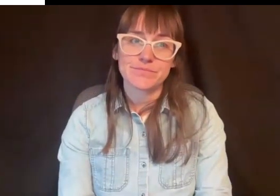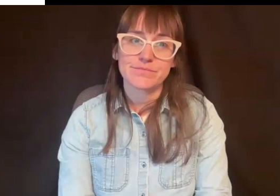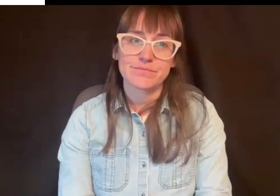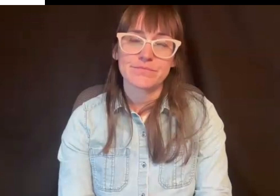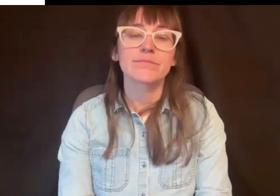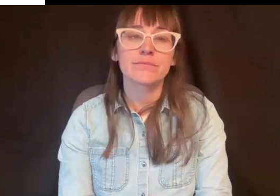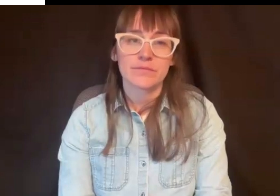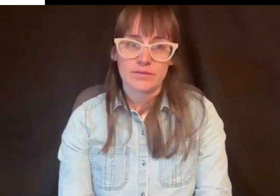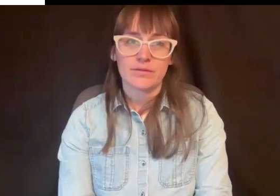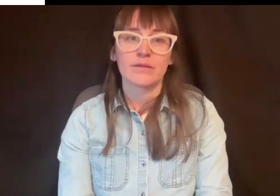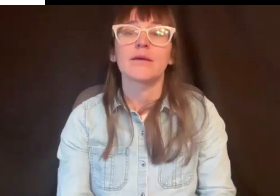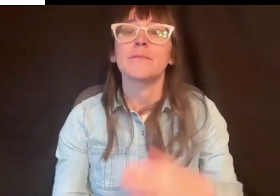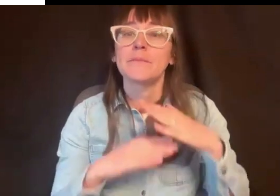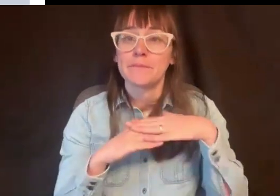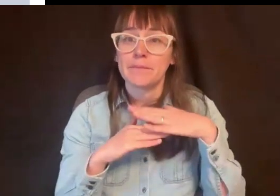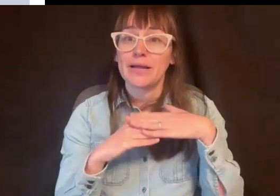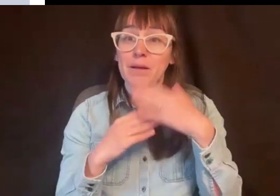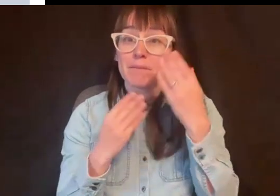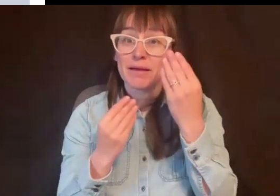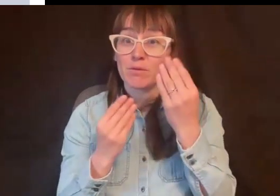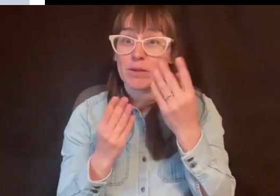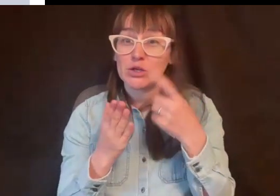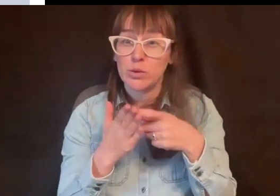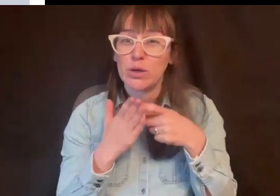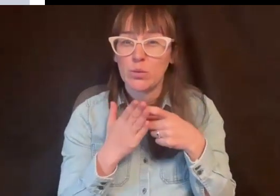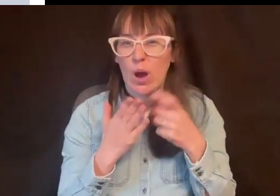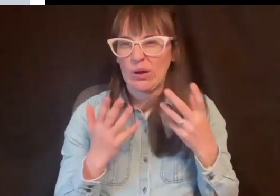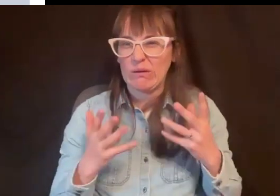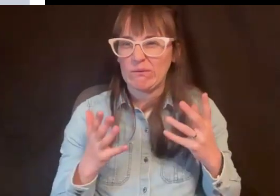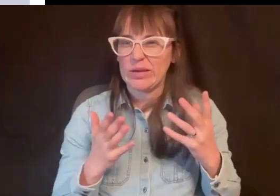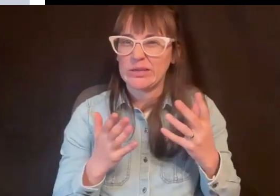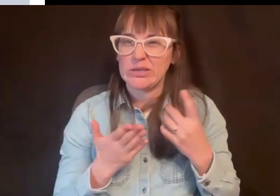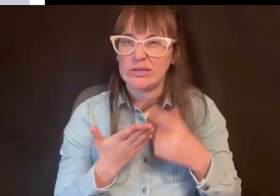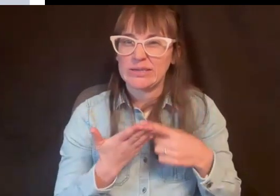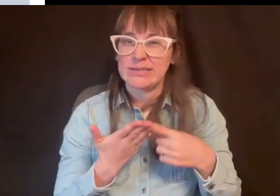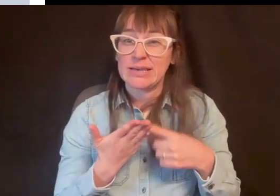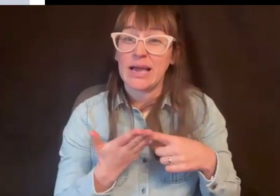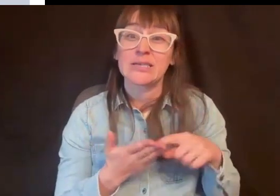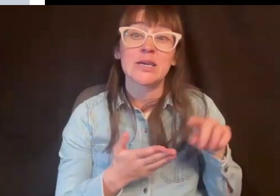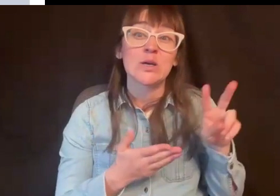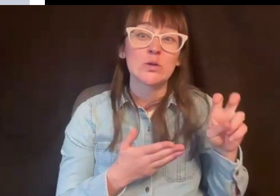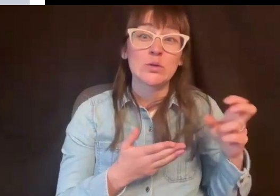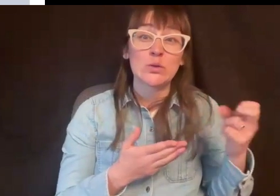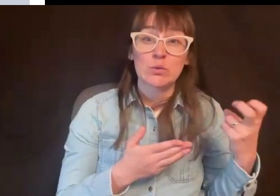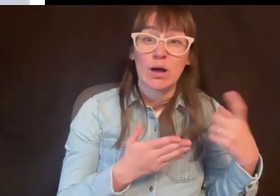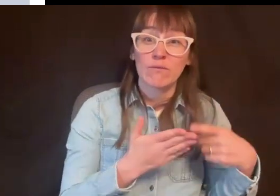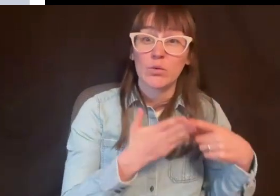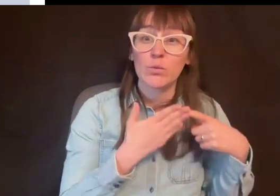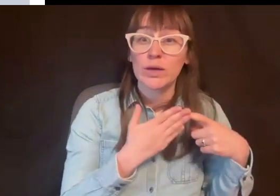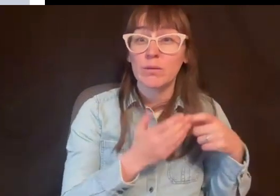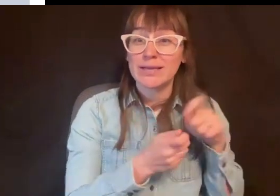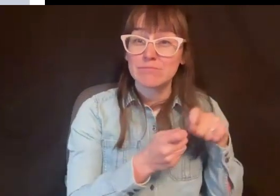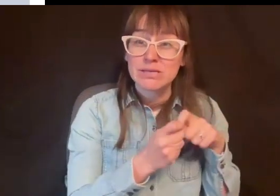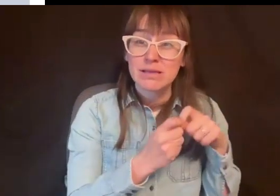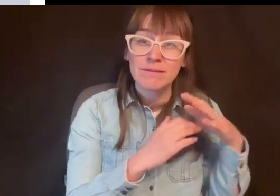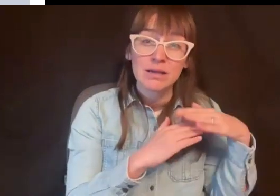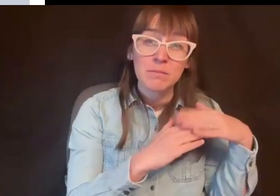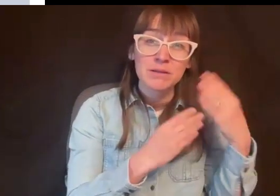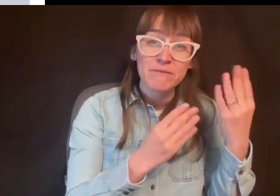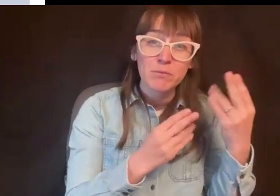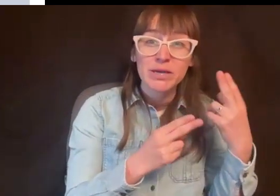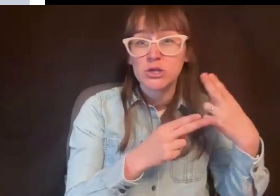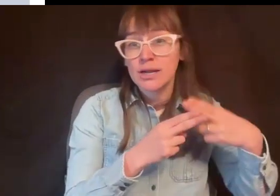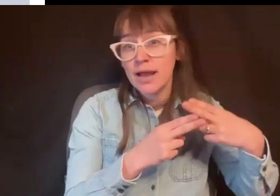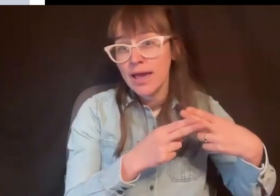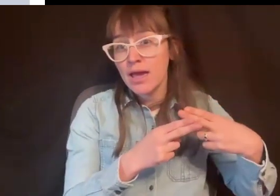Okay, minimum information required for approval. We've already reviewed this. Section 212 requires the disclosure of specific minimum information, the name,